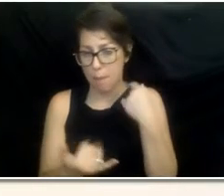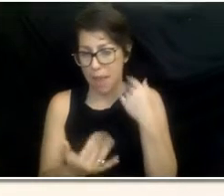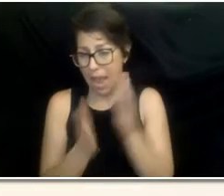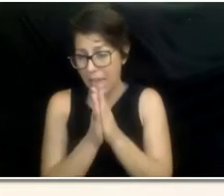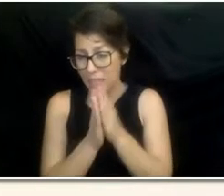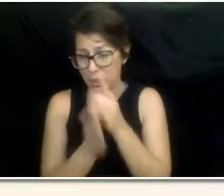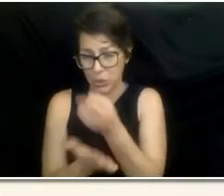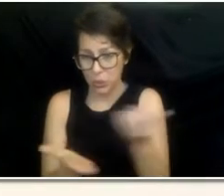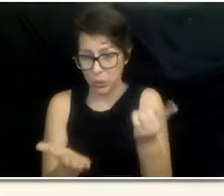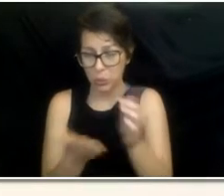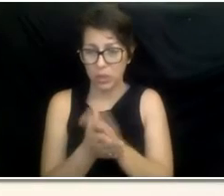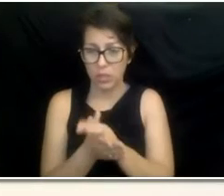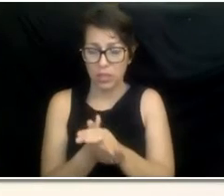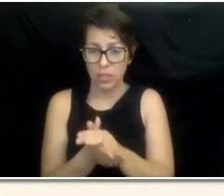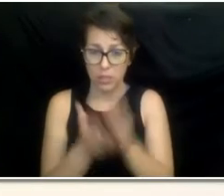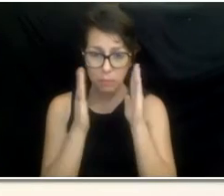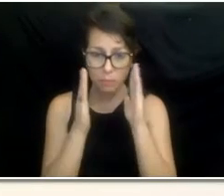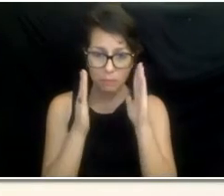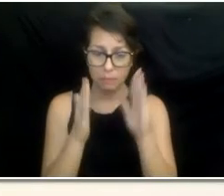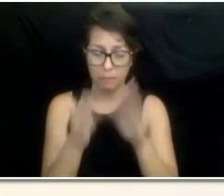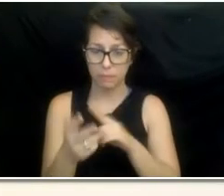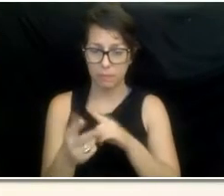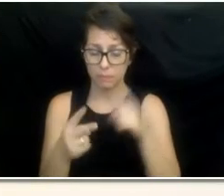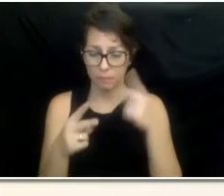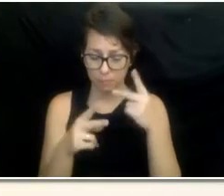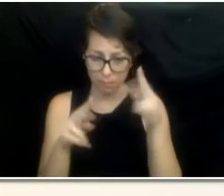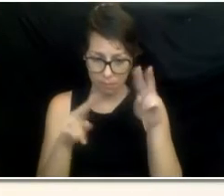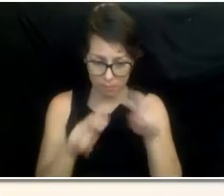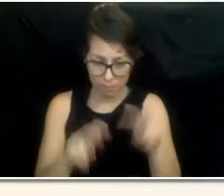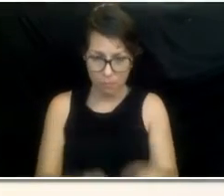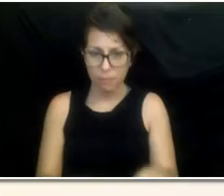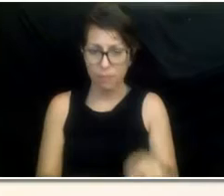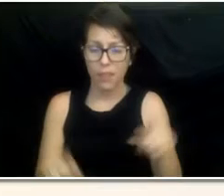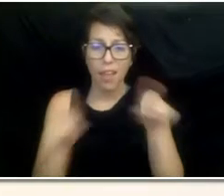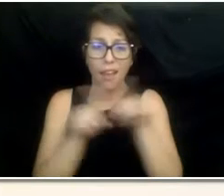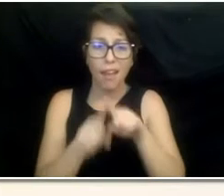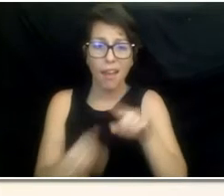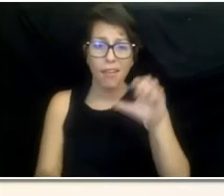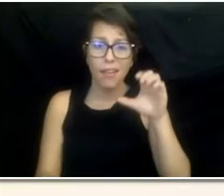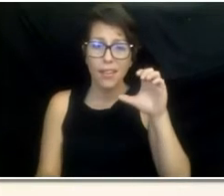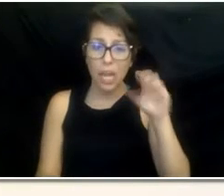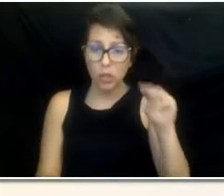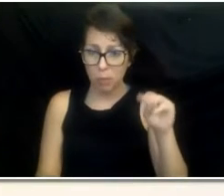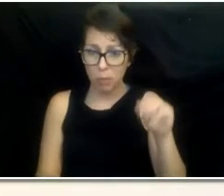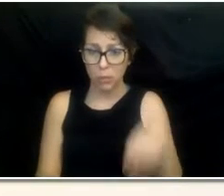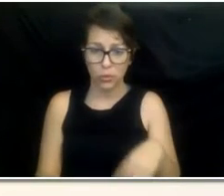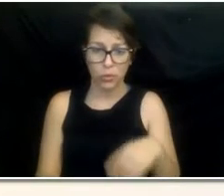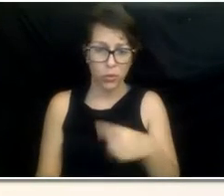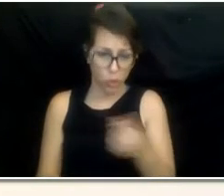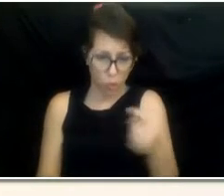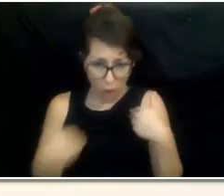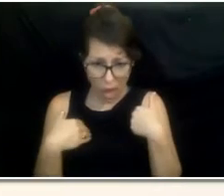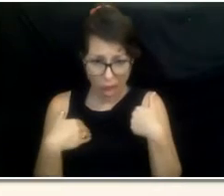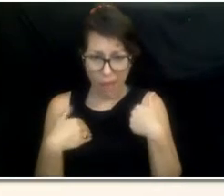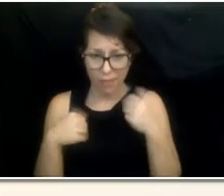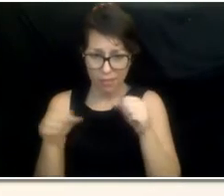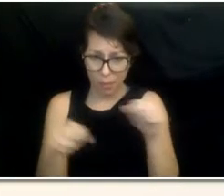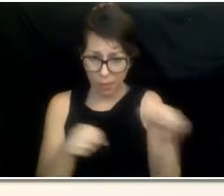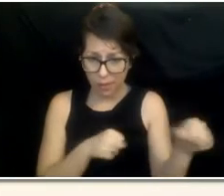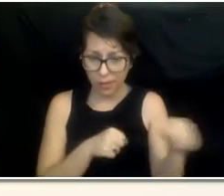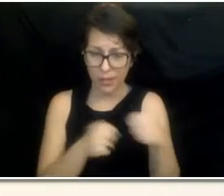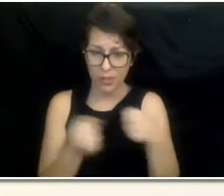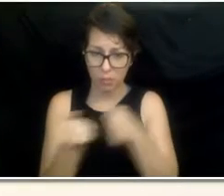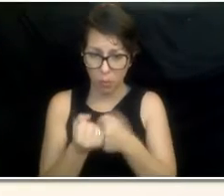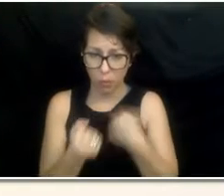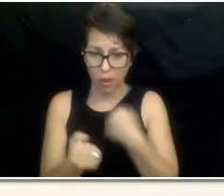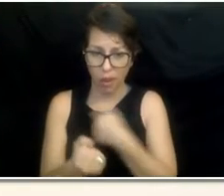really cause an equity issue across New York City and Beyond it would hurt small organizations and organizations supporting communities of